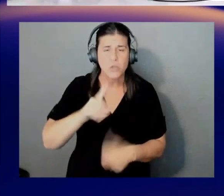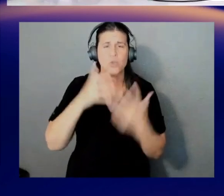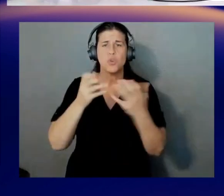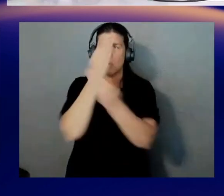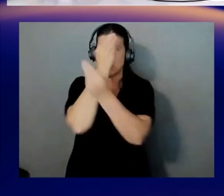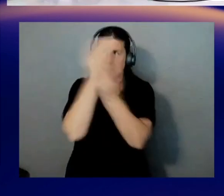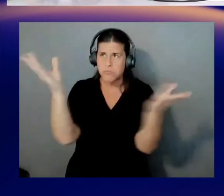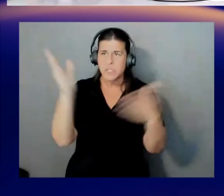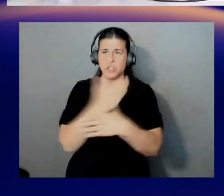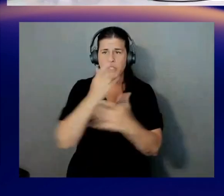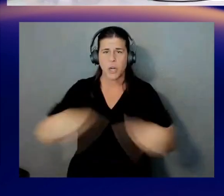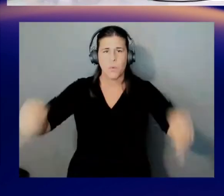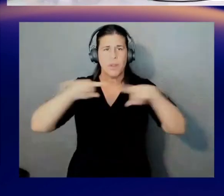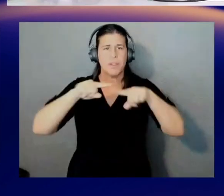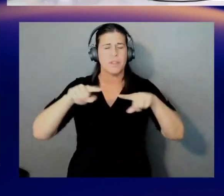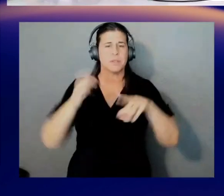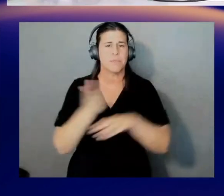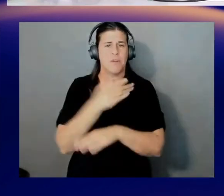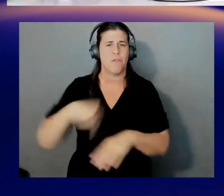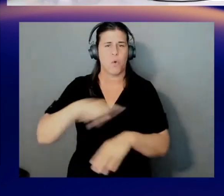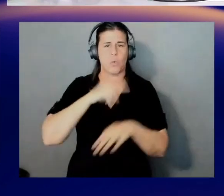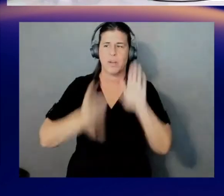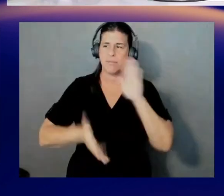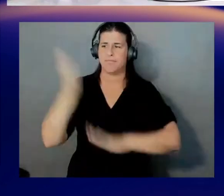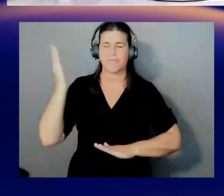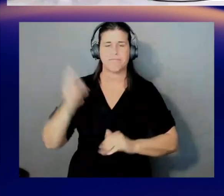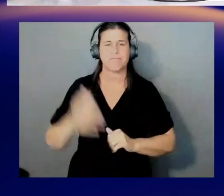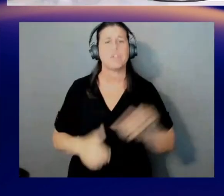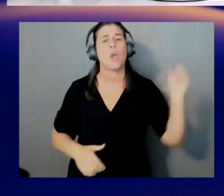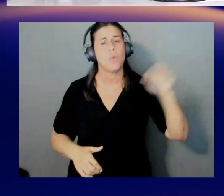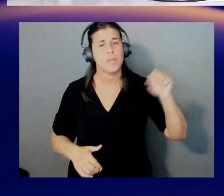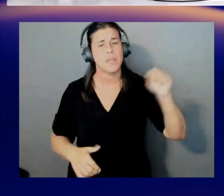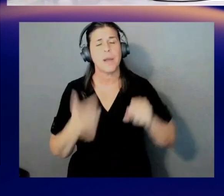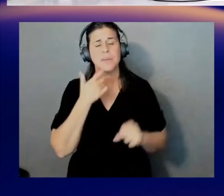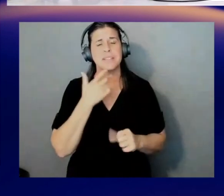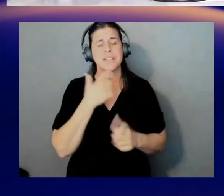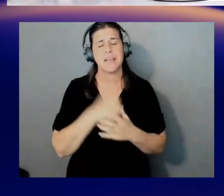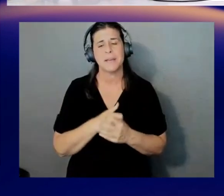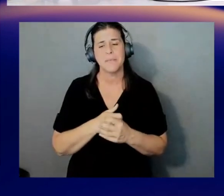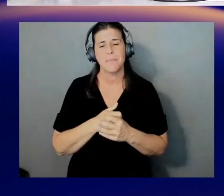about this before we take off? Yeah, I would say with,